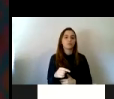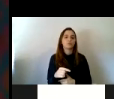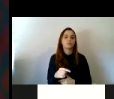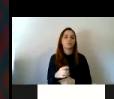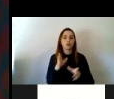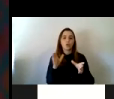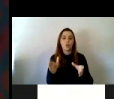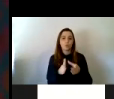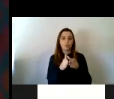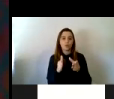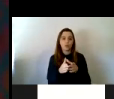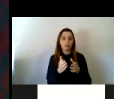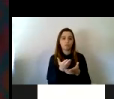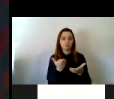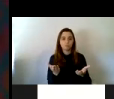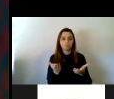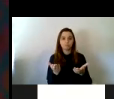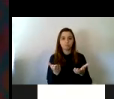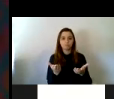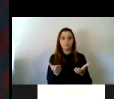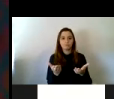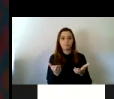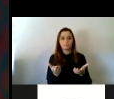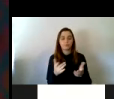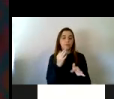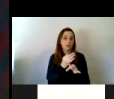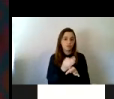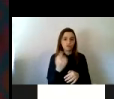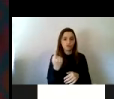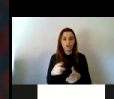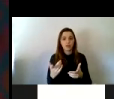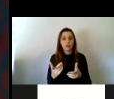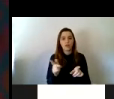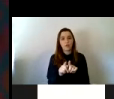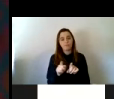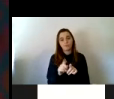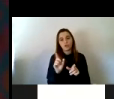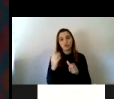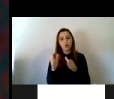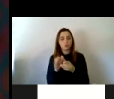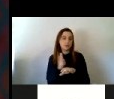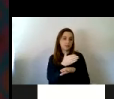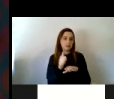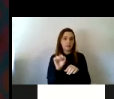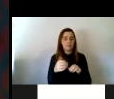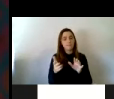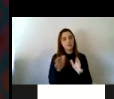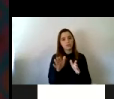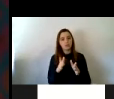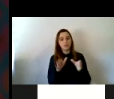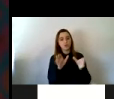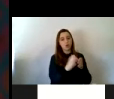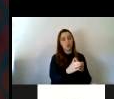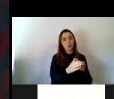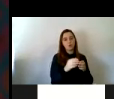events, which means that we are in separated groups, approximately 6 people in each. And the